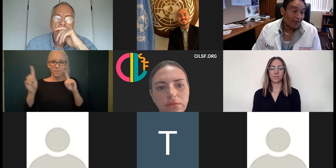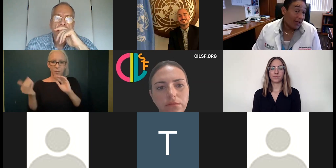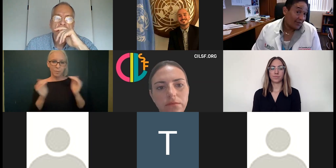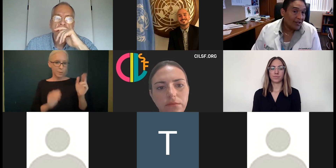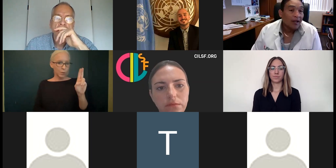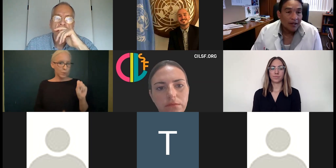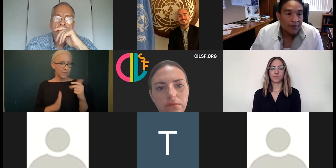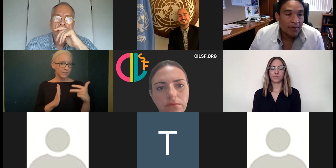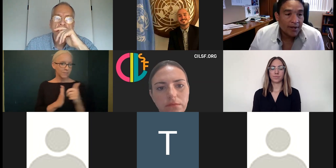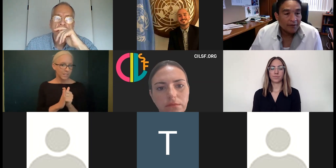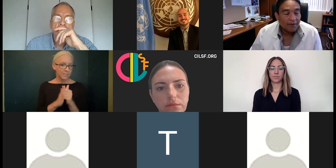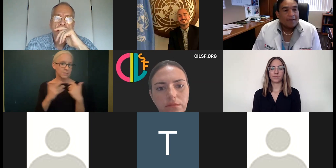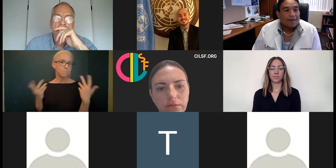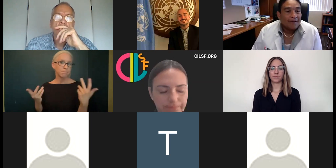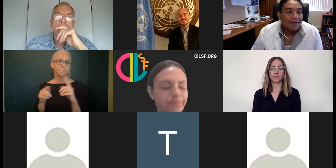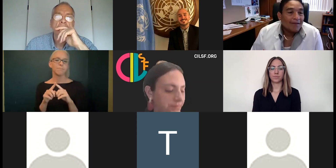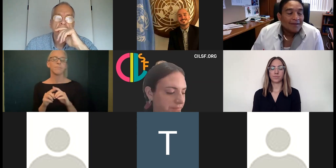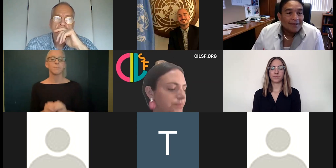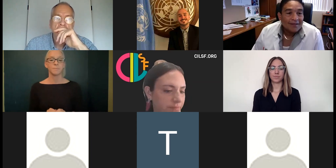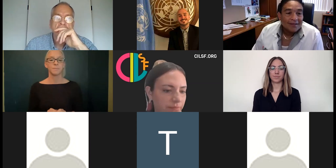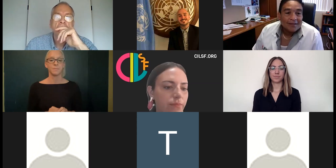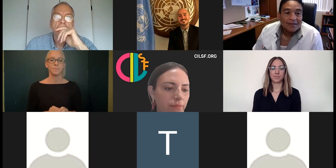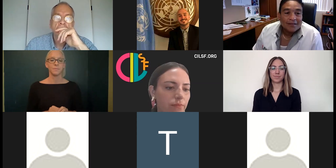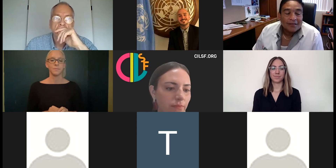a better vaccine, even better.